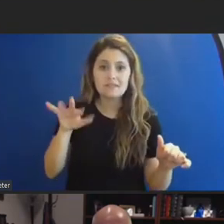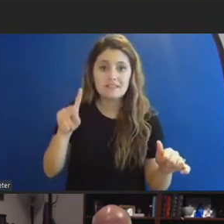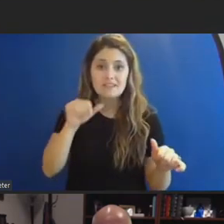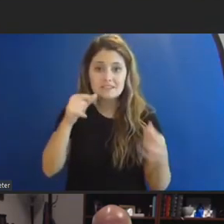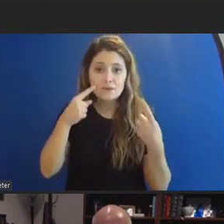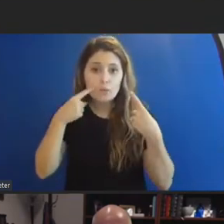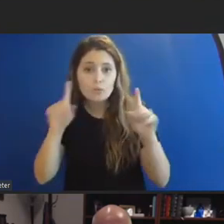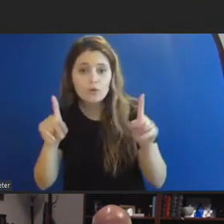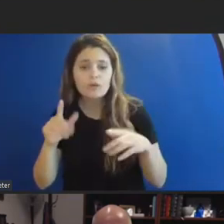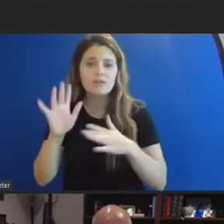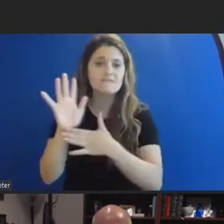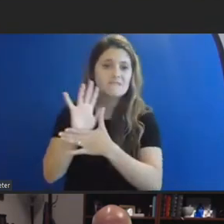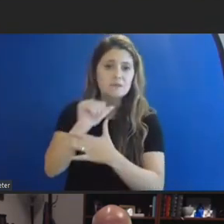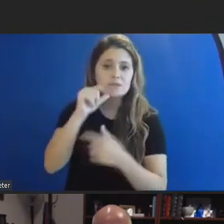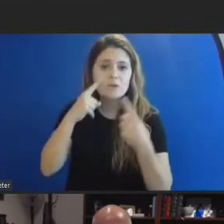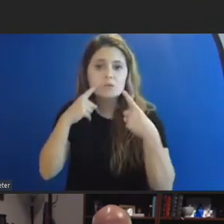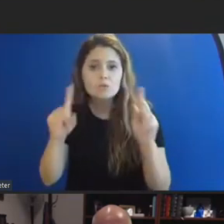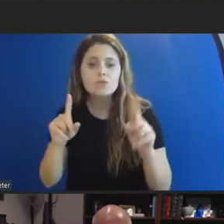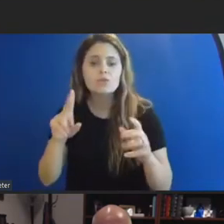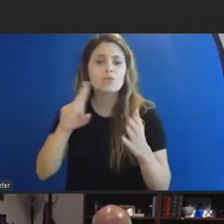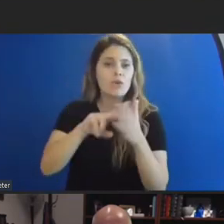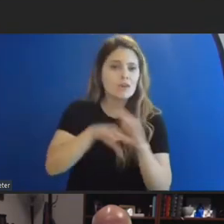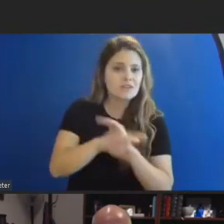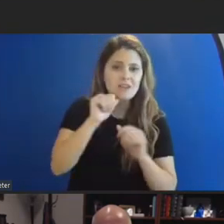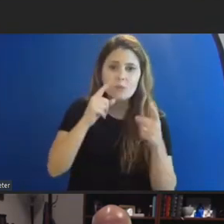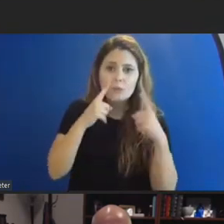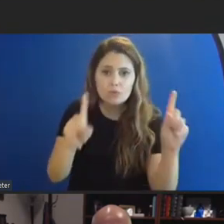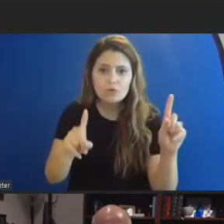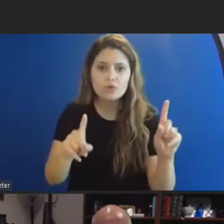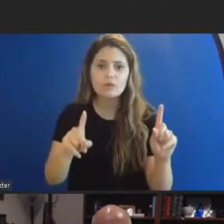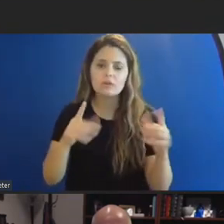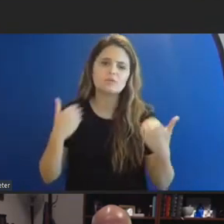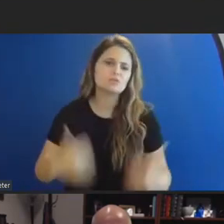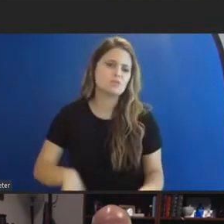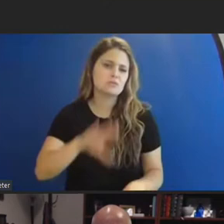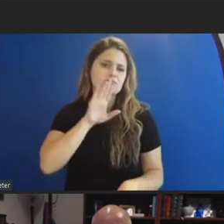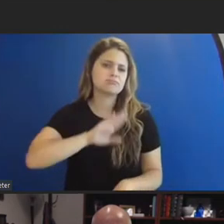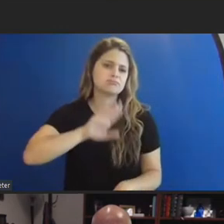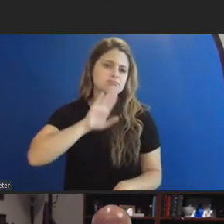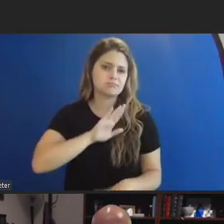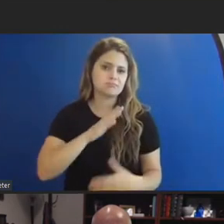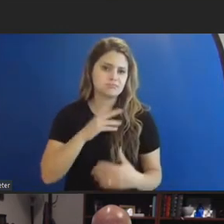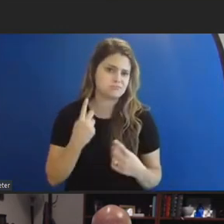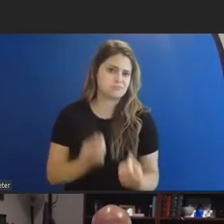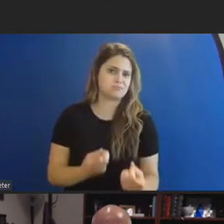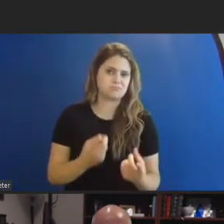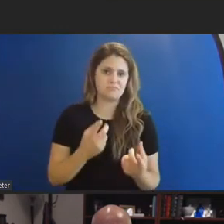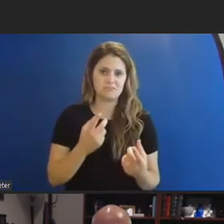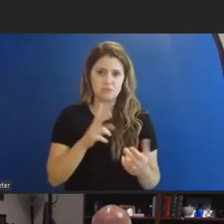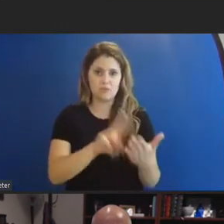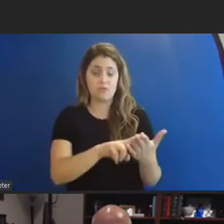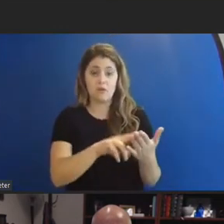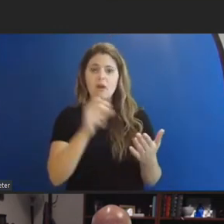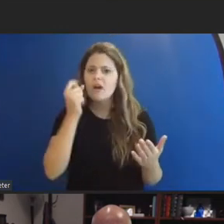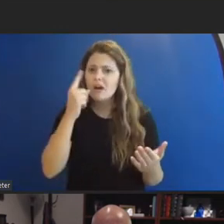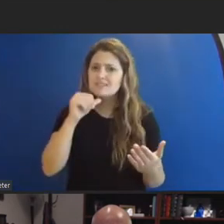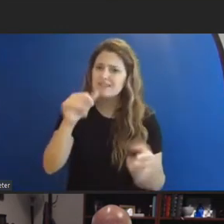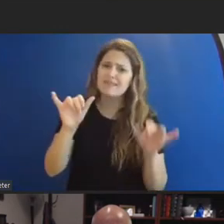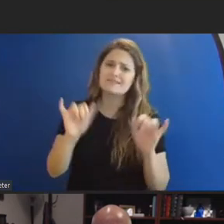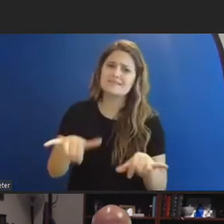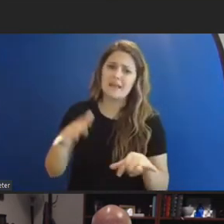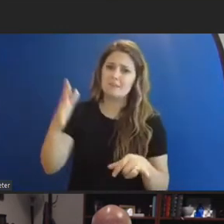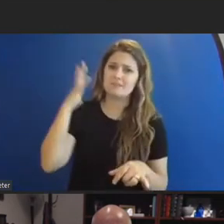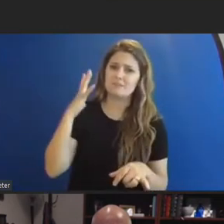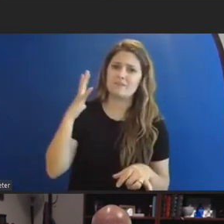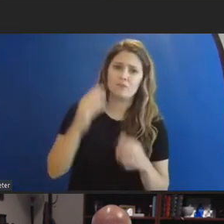videos don't work, logins don't work, and it's been extremely frustrating to get on because it's not the same as it was